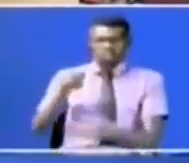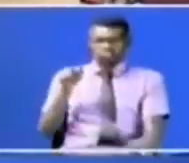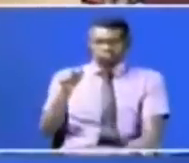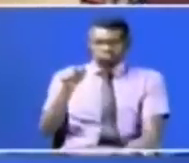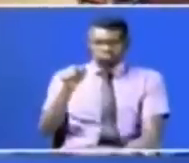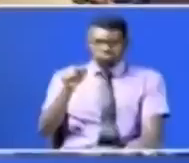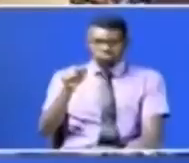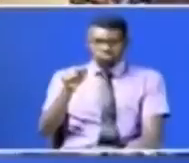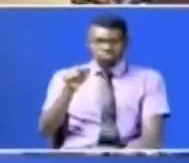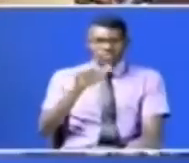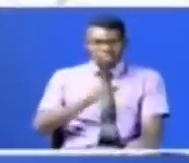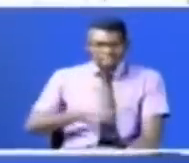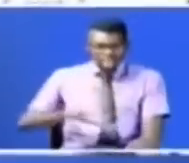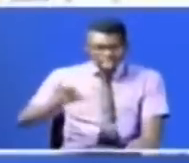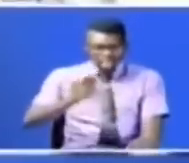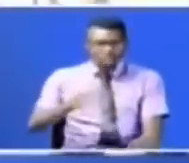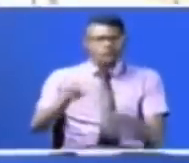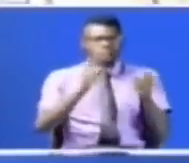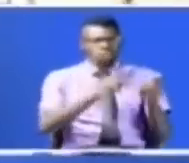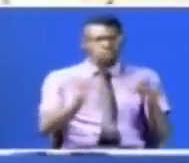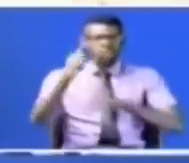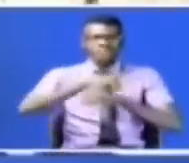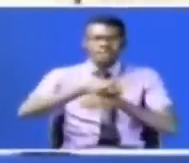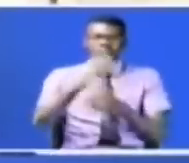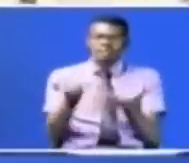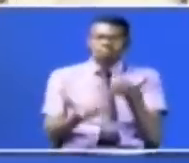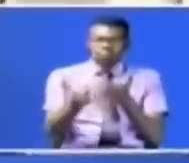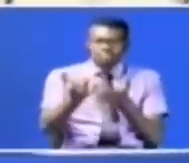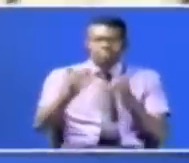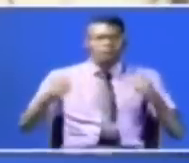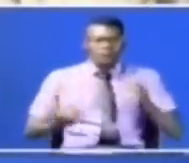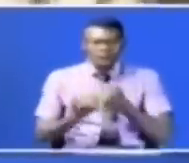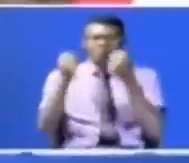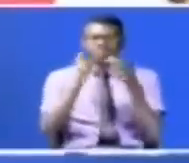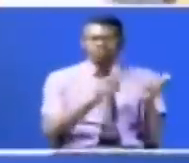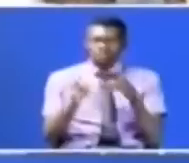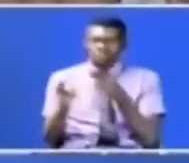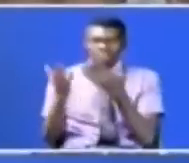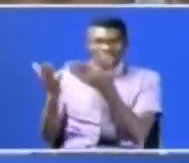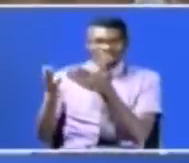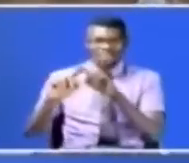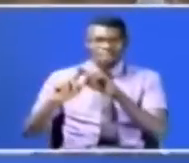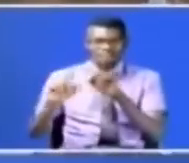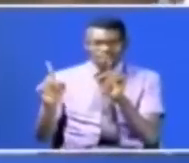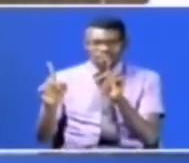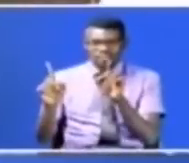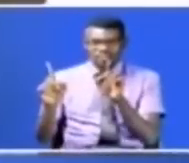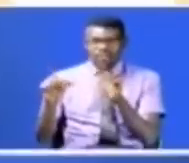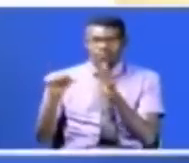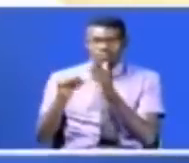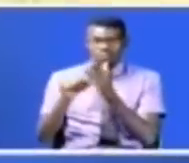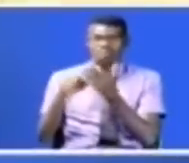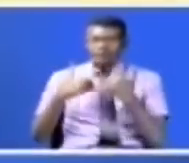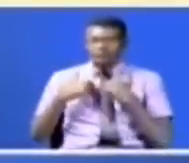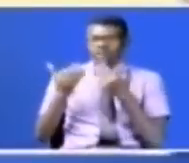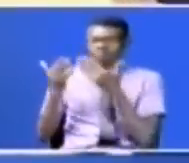It's just a normal day with business activities going on as usual, but there is a problem